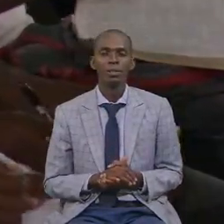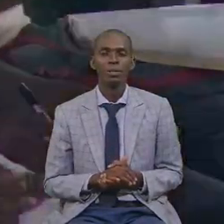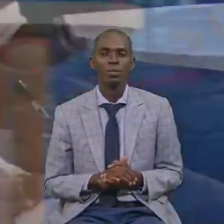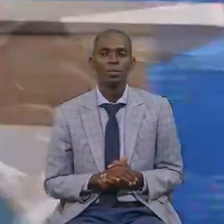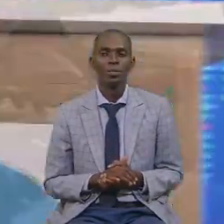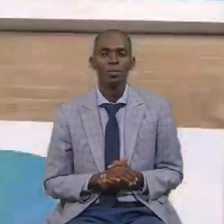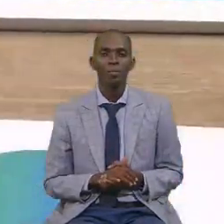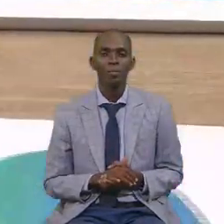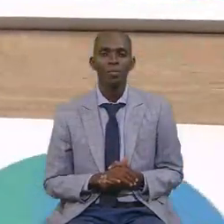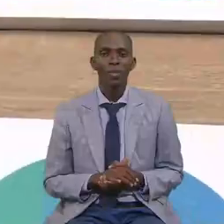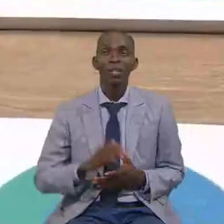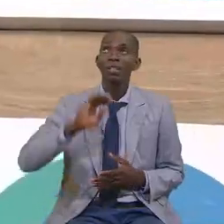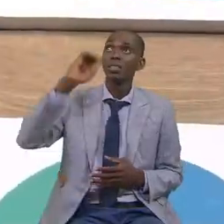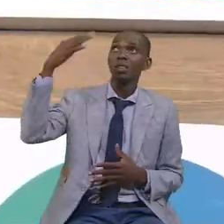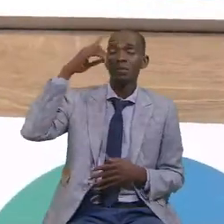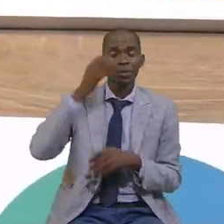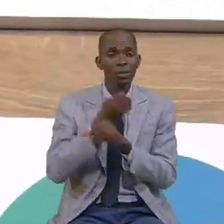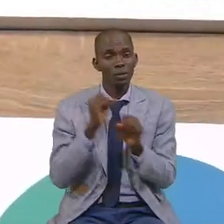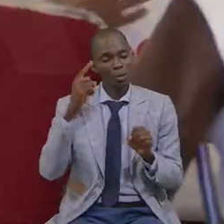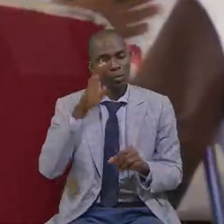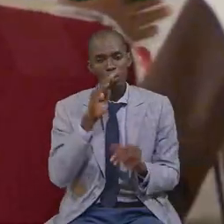Grace for salvation be with you.